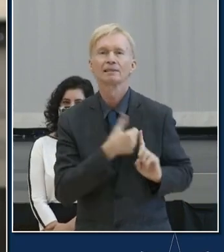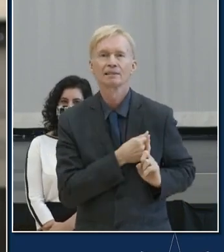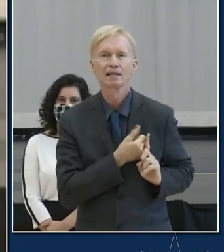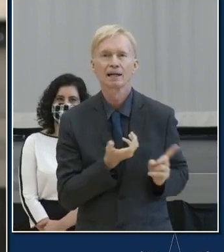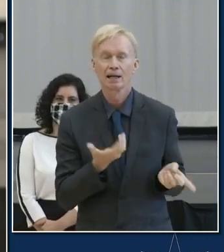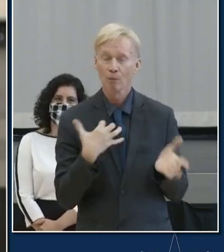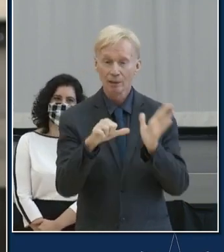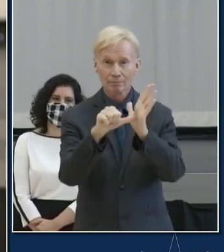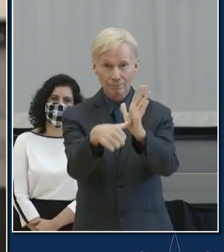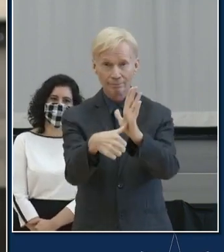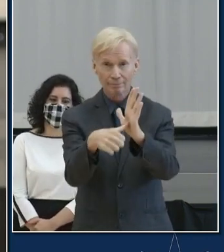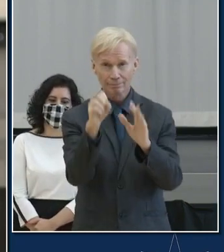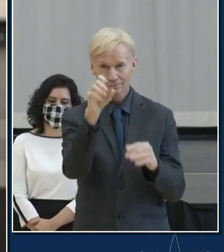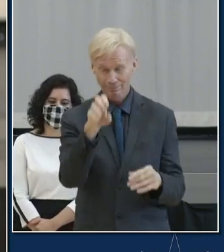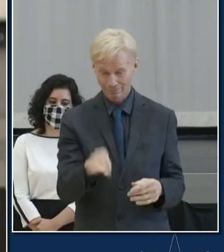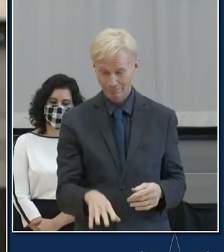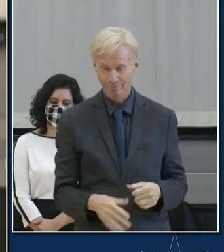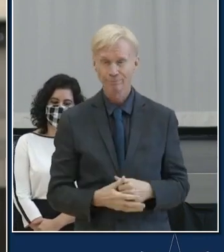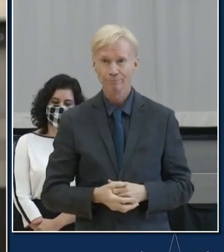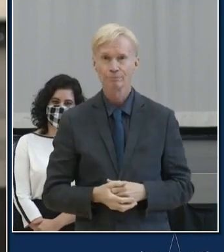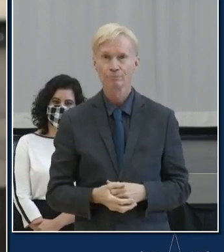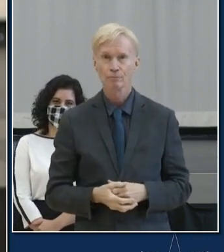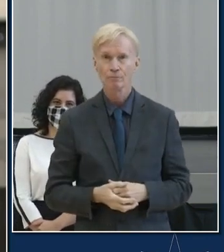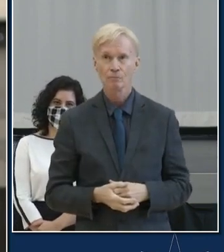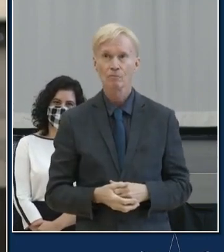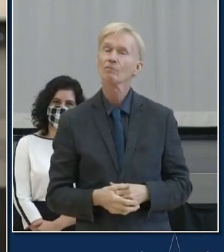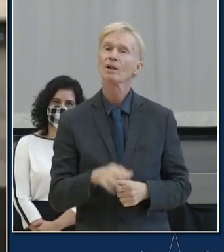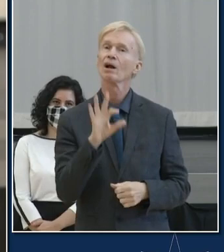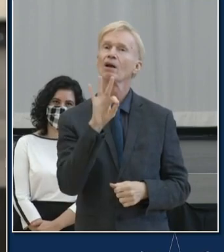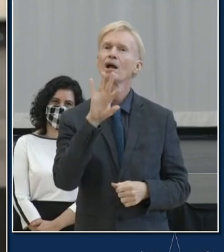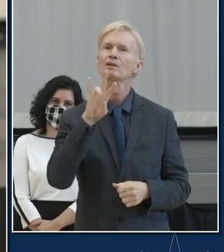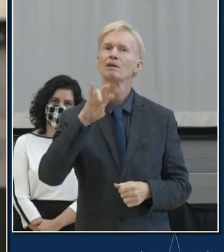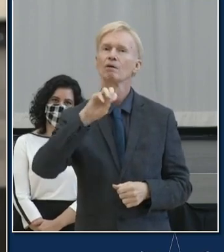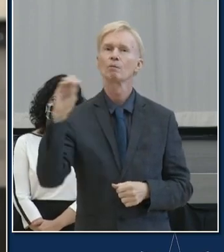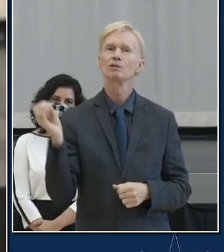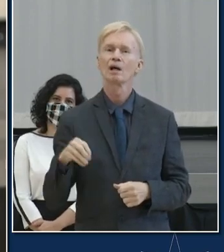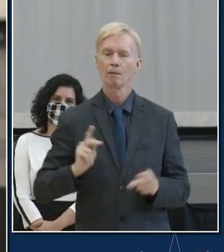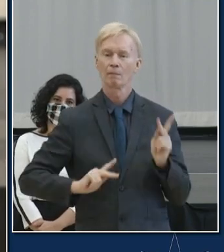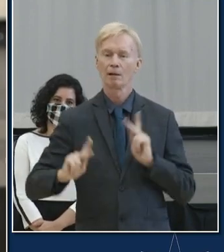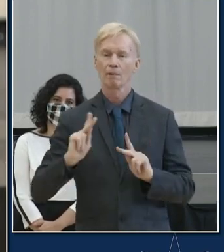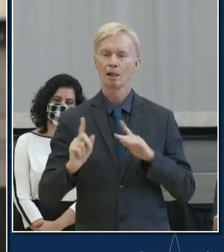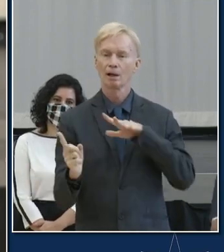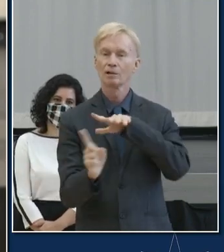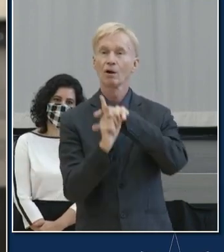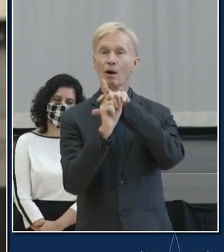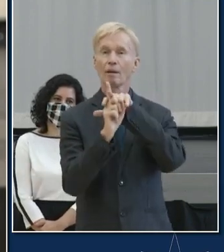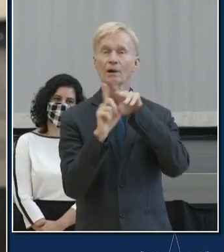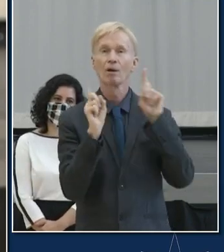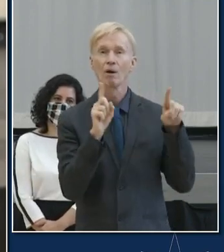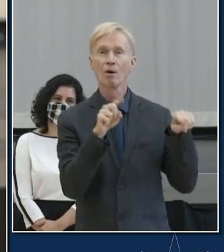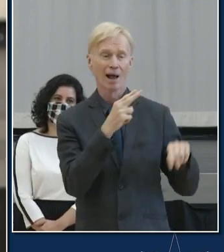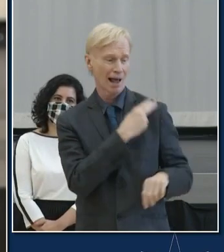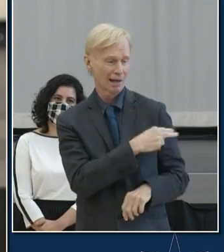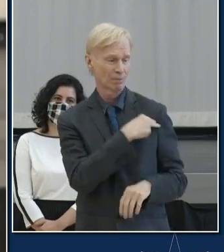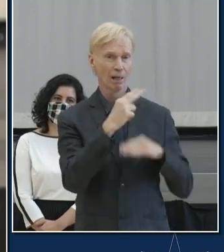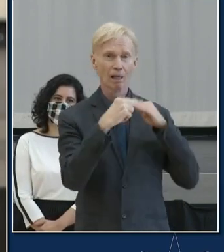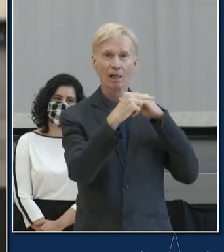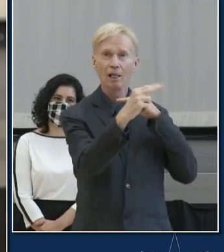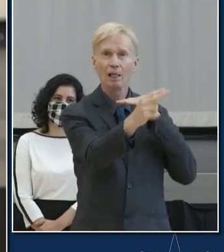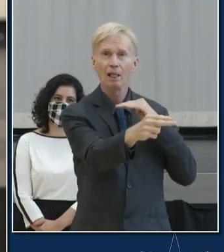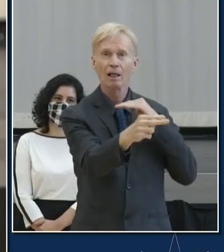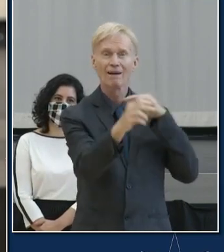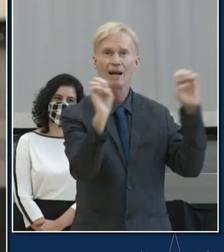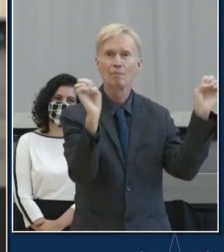this point again. When we see that 97% of the people that are showing up in hospitals and going